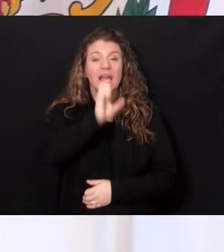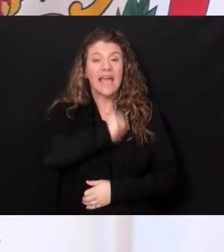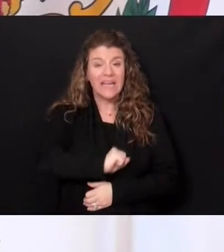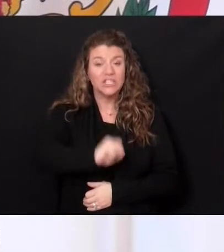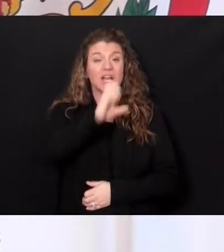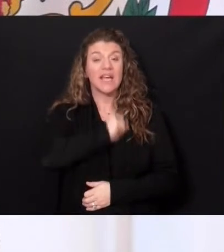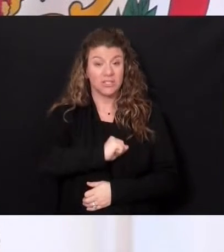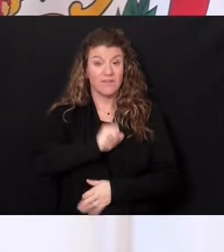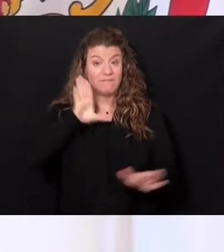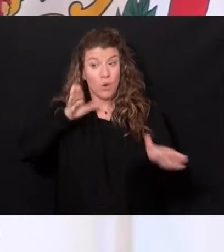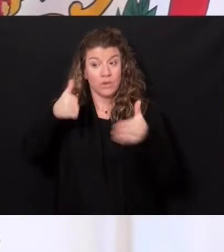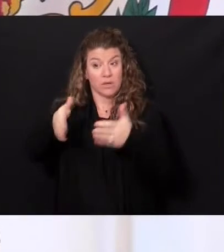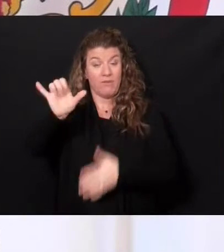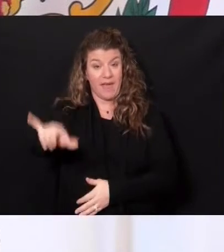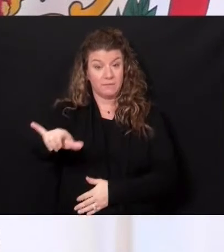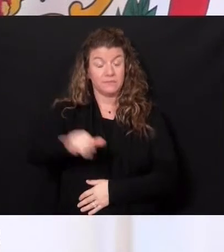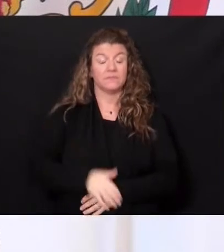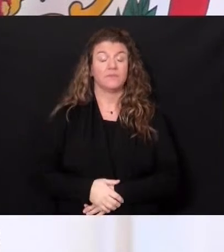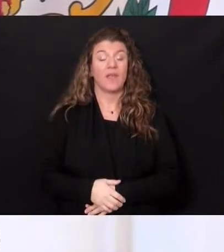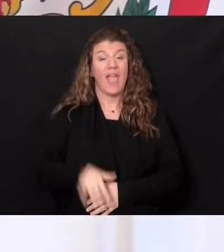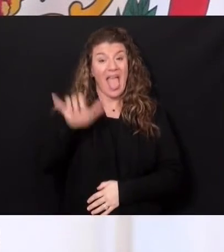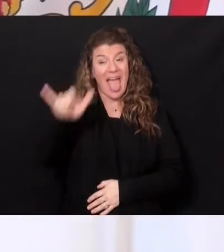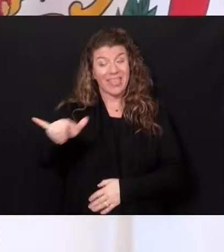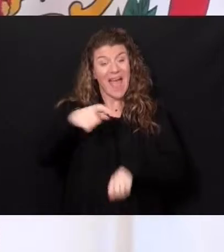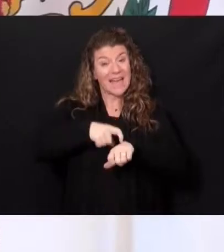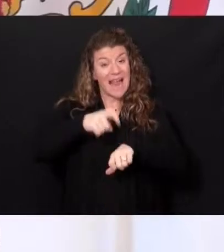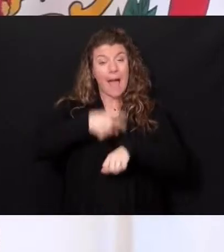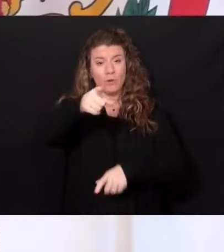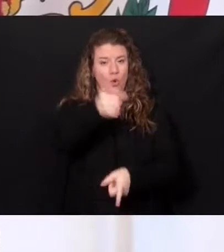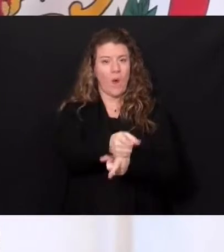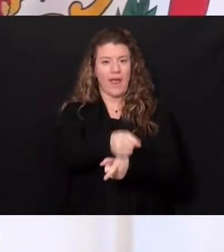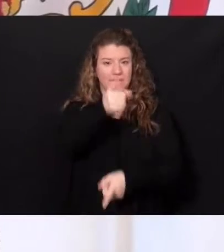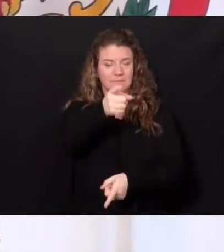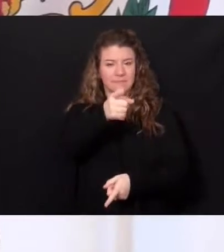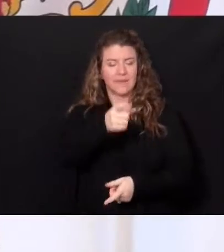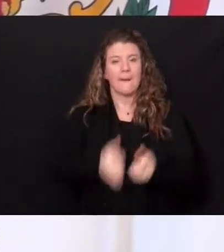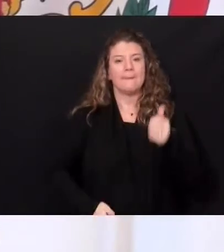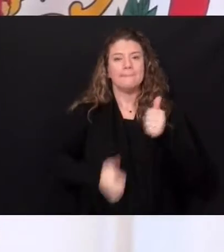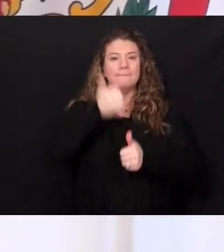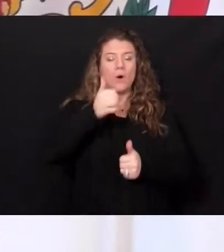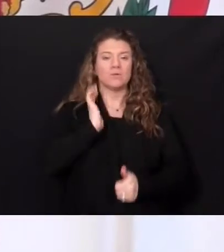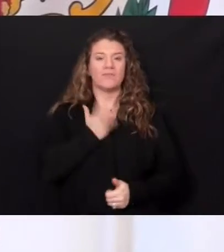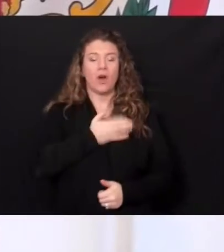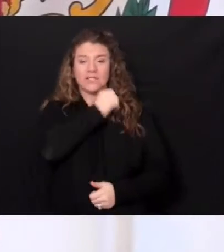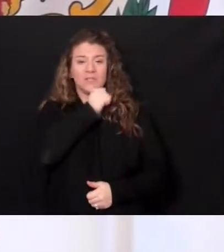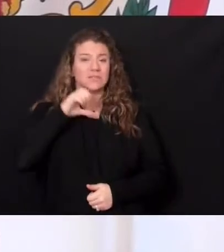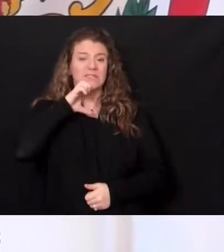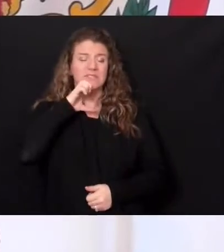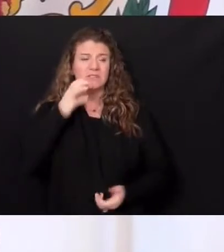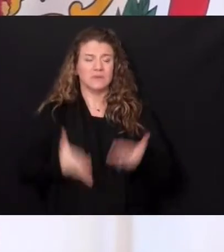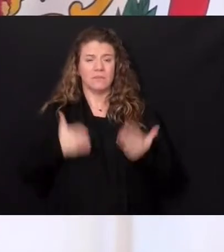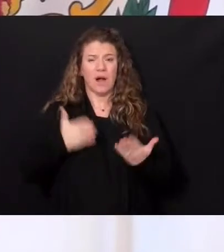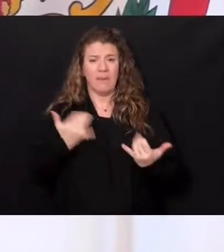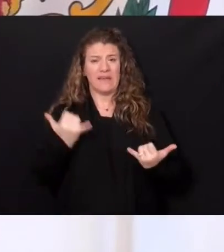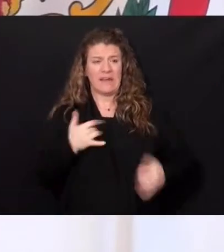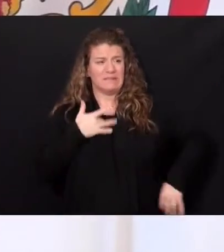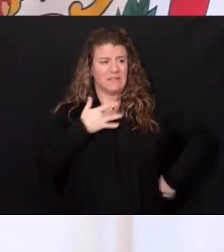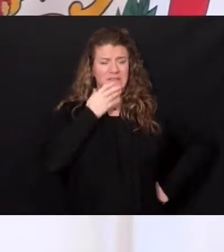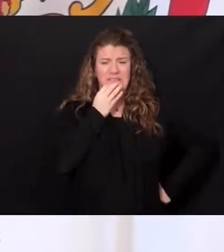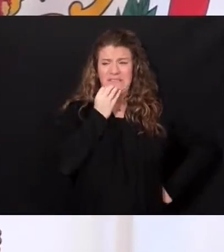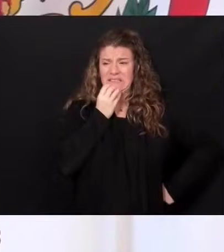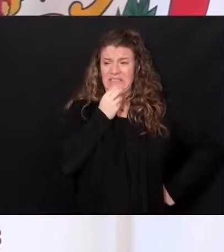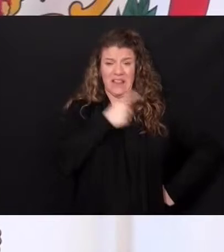deal. And at that point in time, you're exactly right. You know, most of our seniors are probably sitting there thinking, well, people are